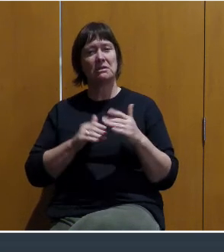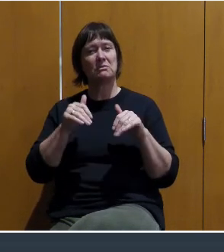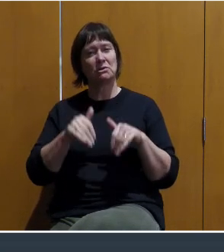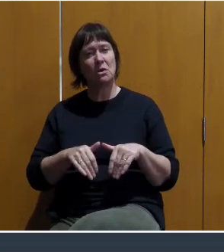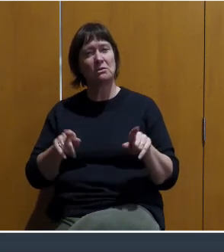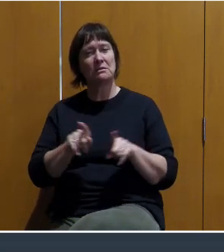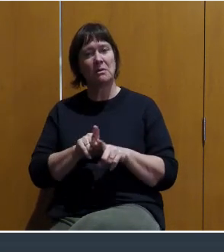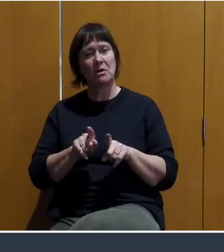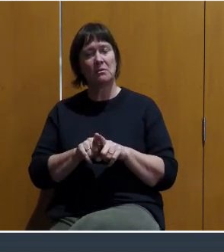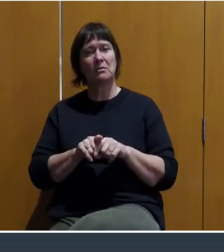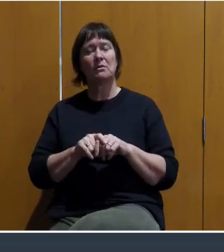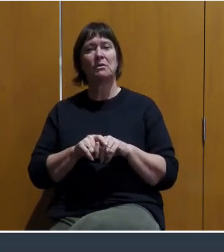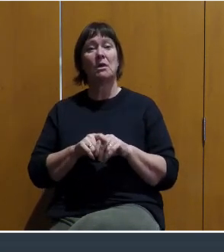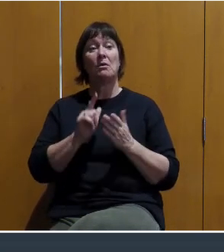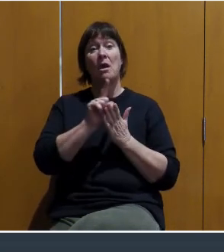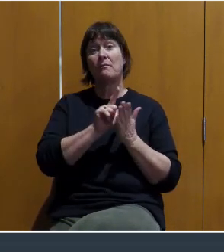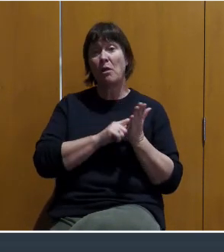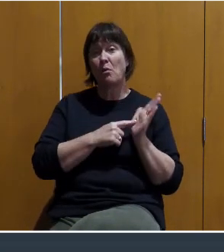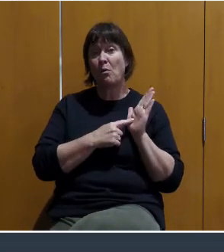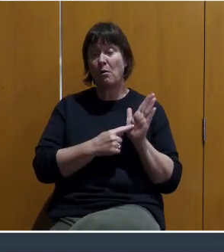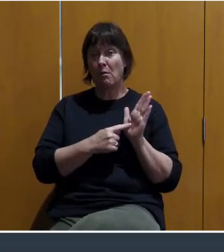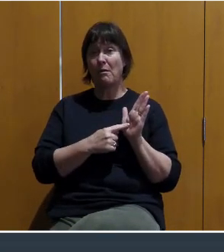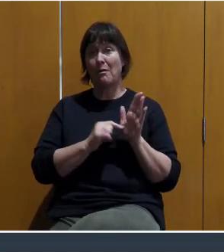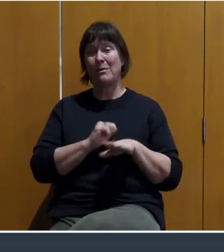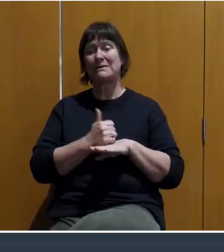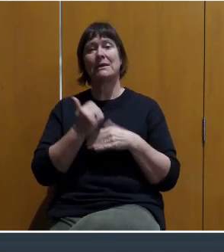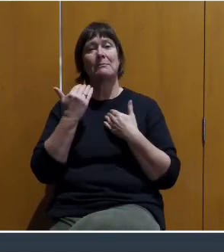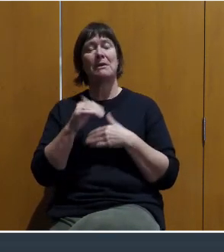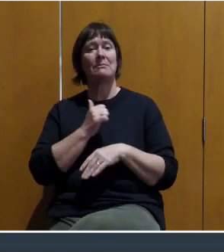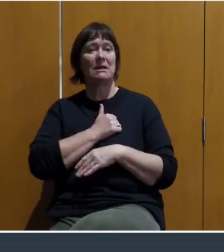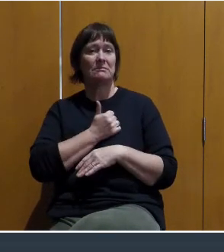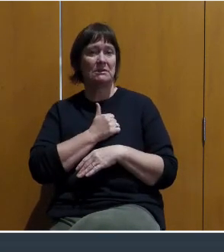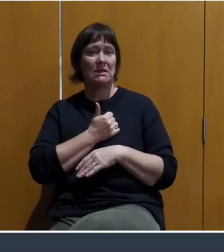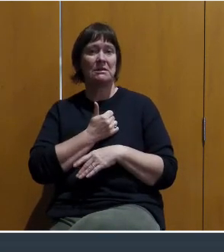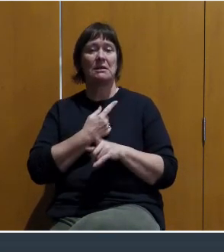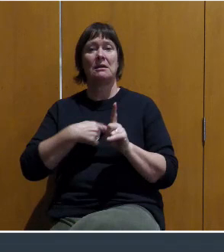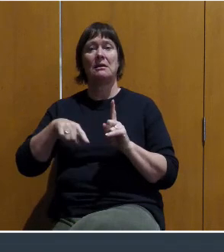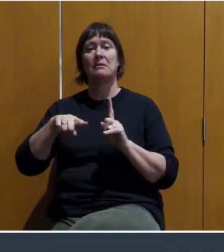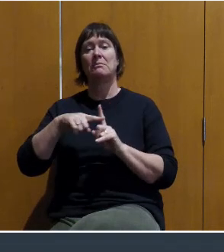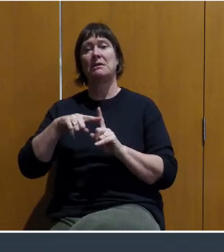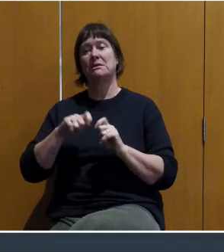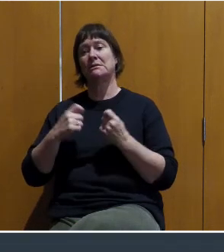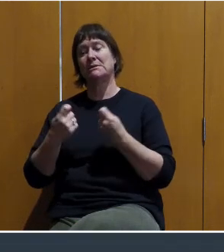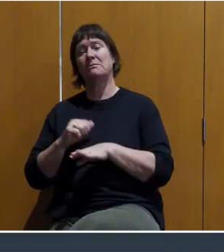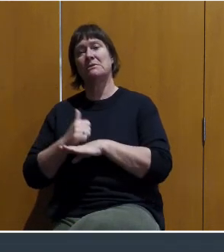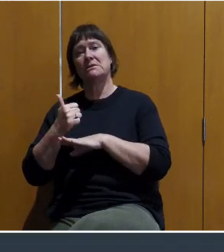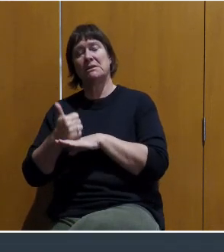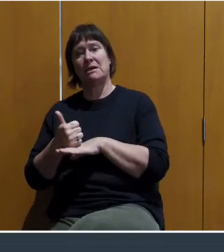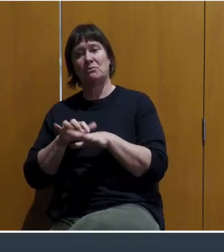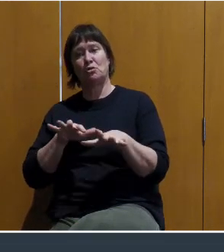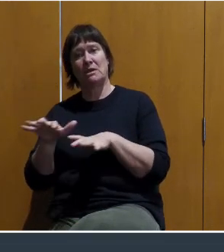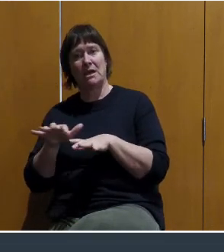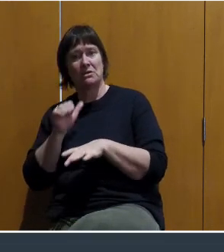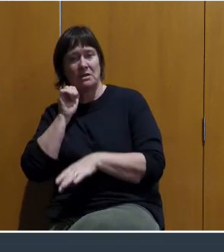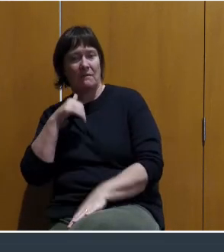dogs as well. And we know that by setting laws, we set those minimum expectations, and we set our team up to be in a good position to take action if